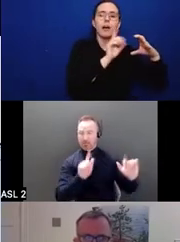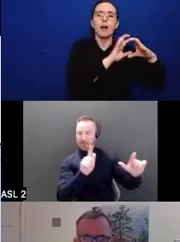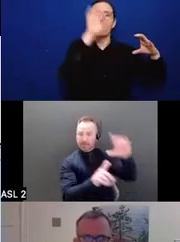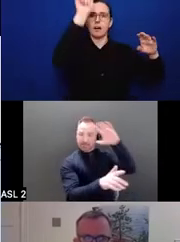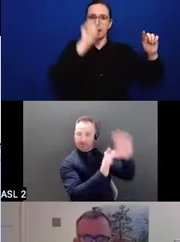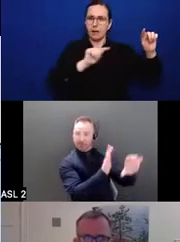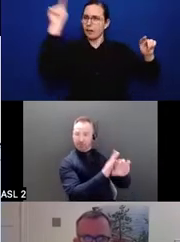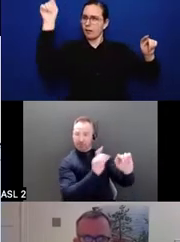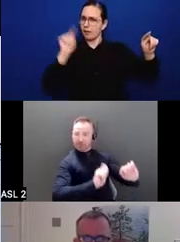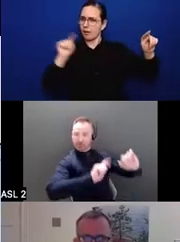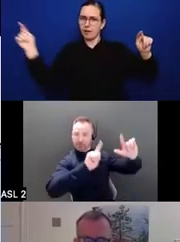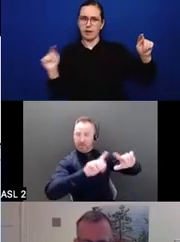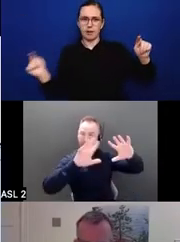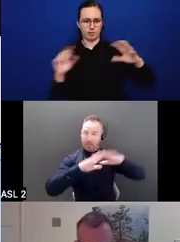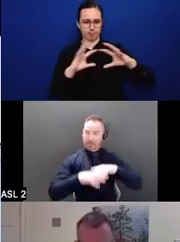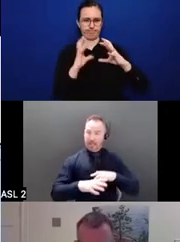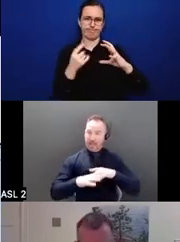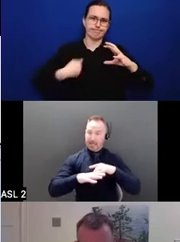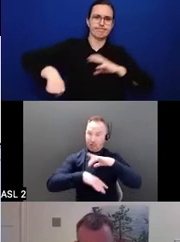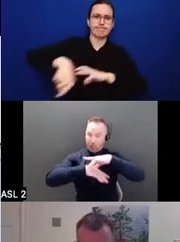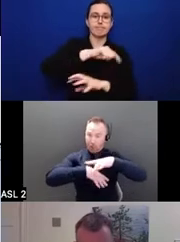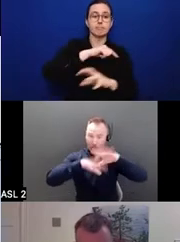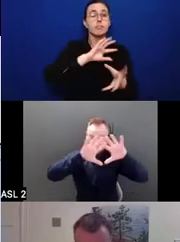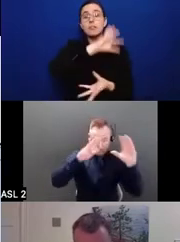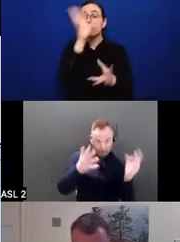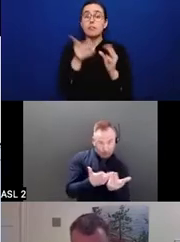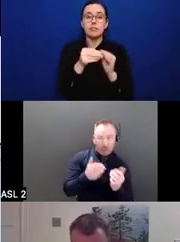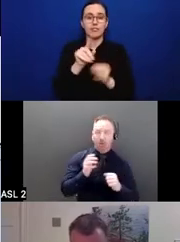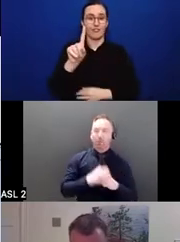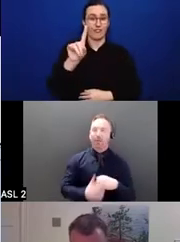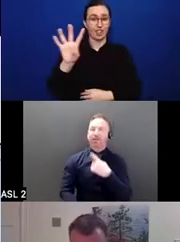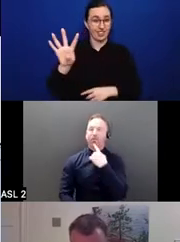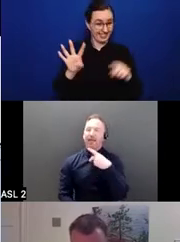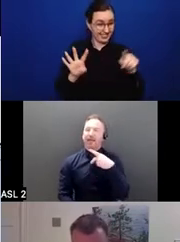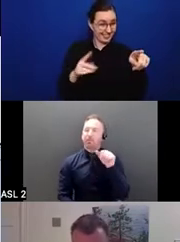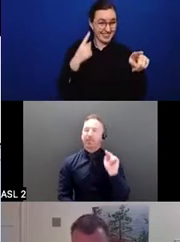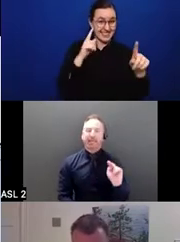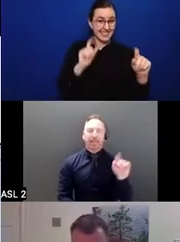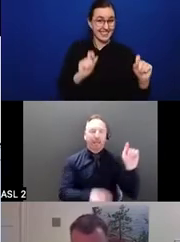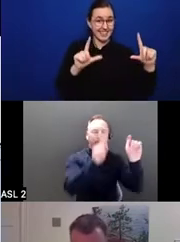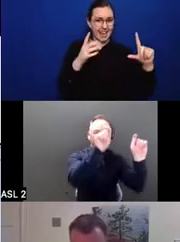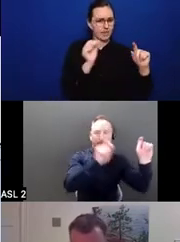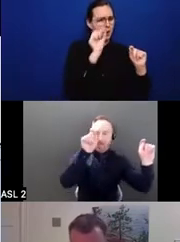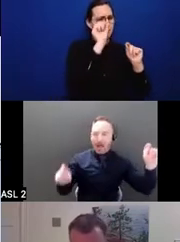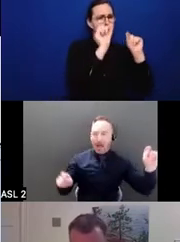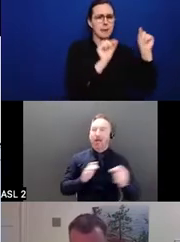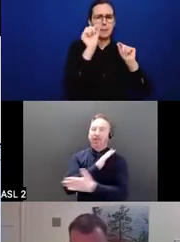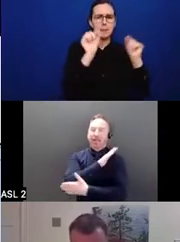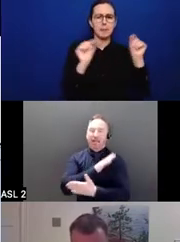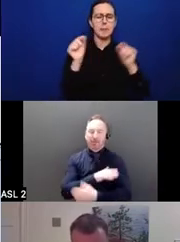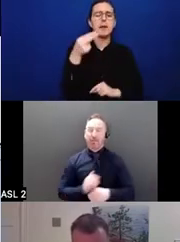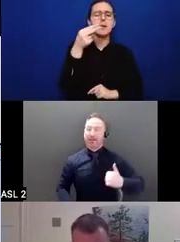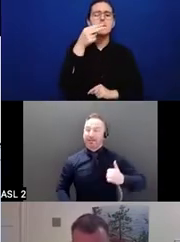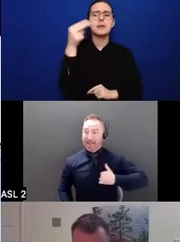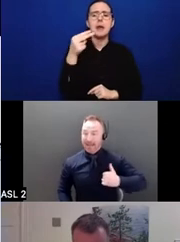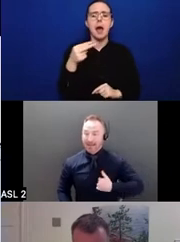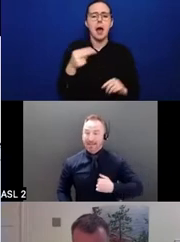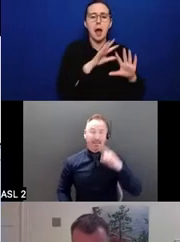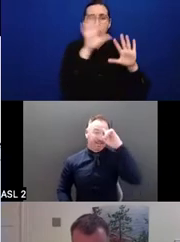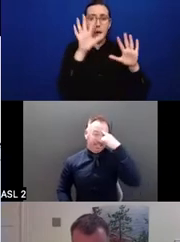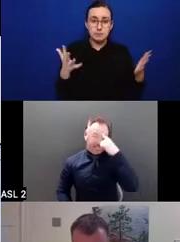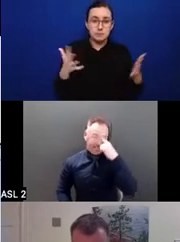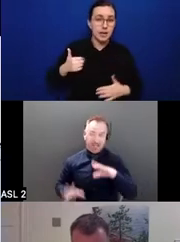of a globe with pins indicating countries. I will just name the countries that were in our analysis: Canada, India,